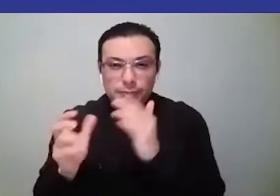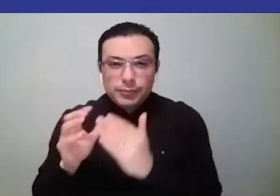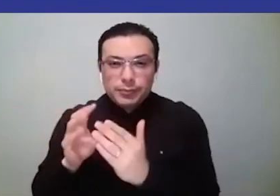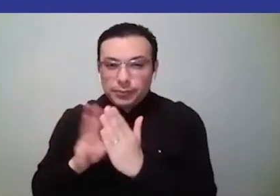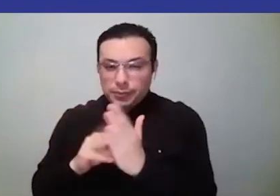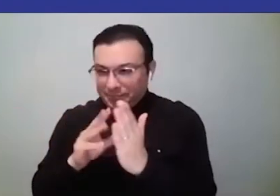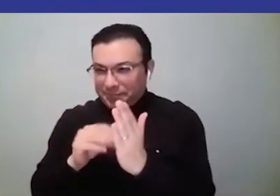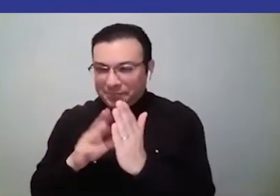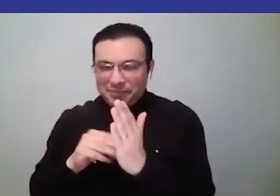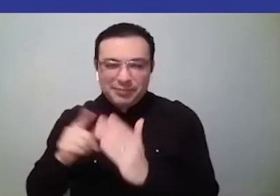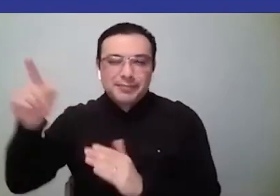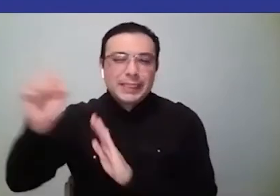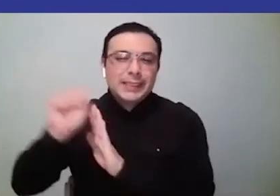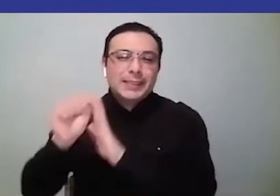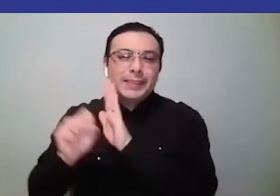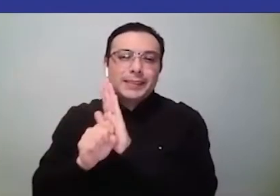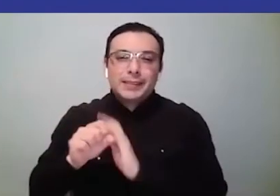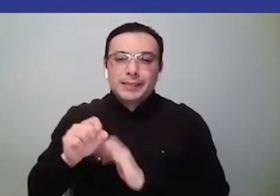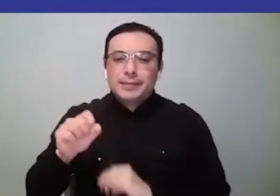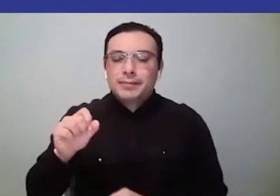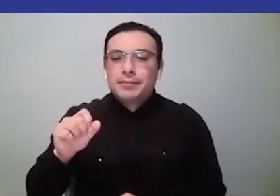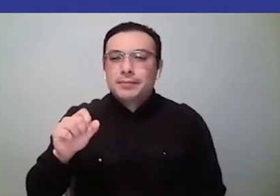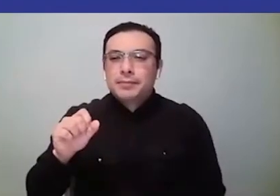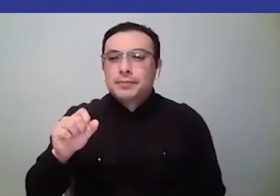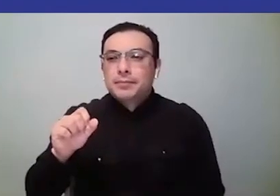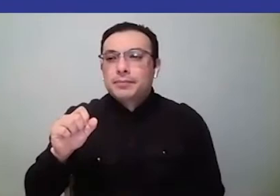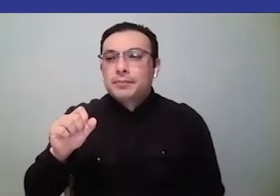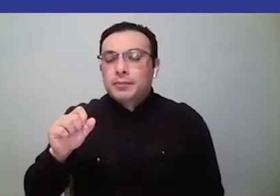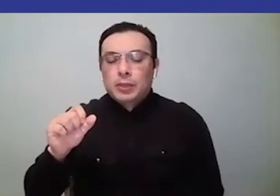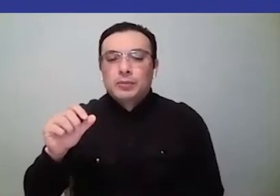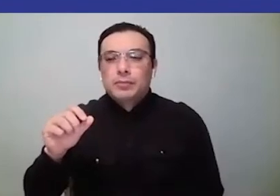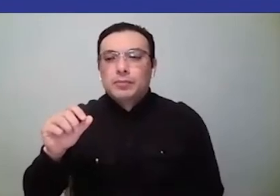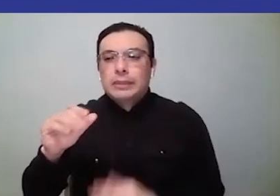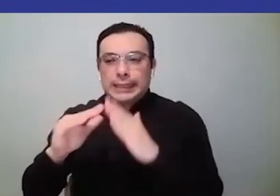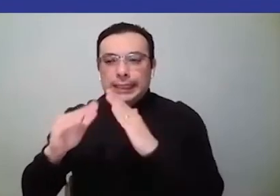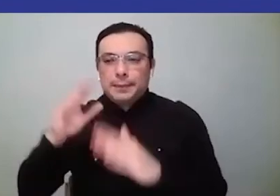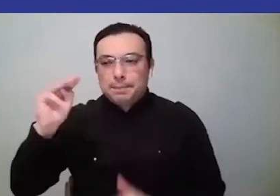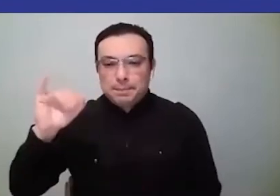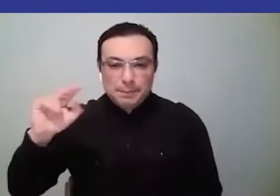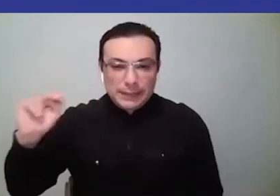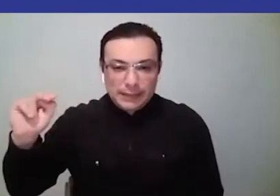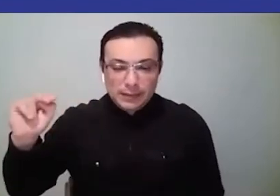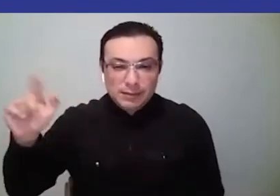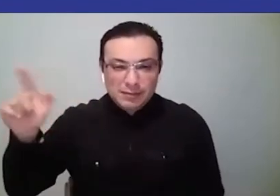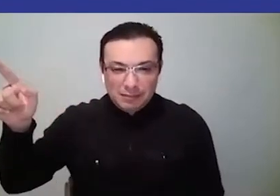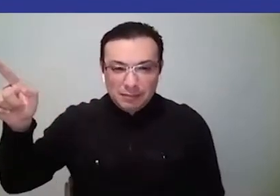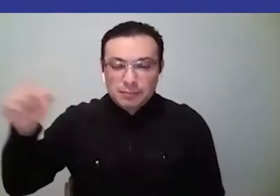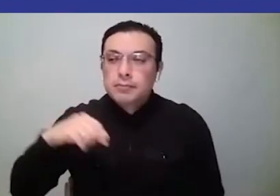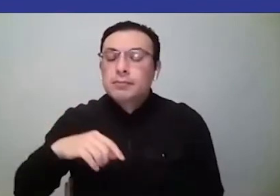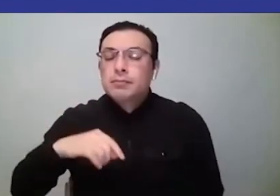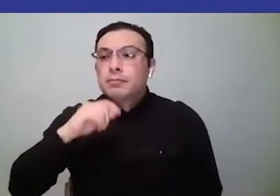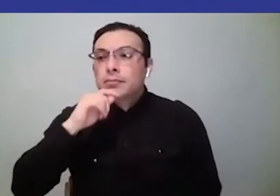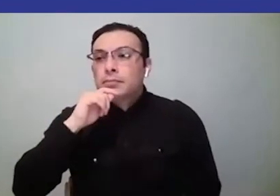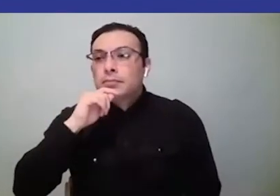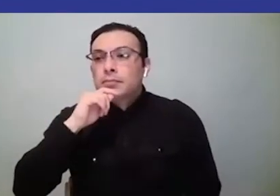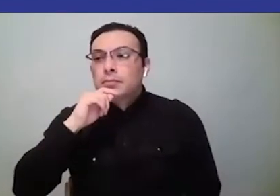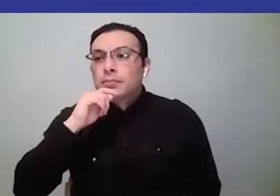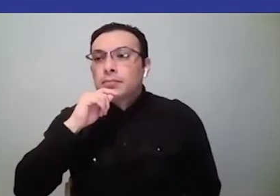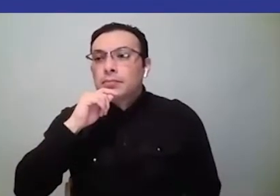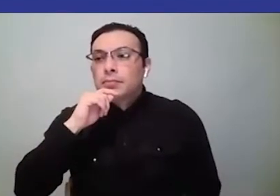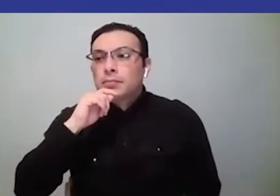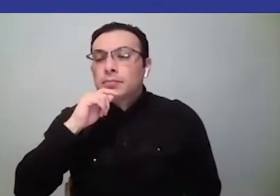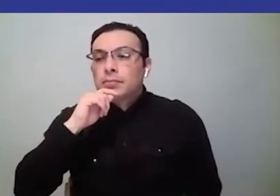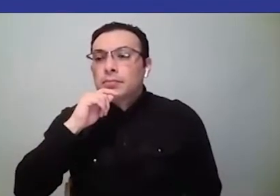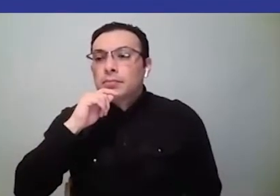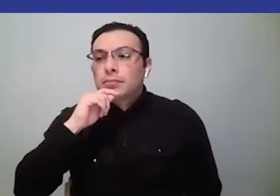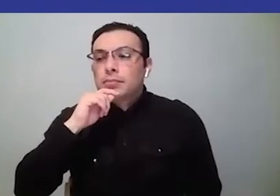in Minneapolis that I haven't ever been able to attend. But then I'm thinking, in relationship to language, I'm thinking about how